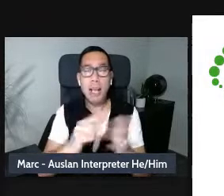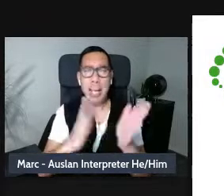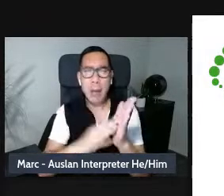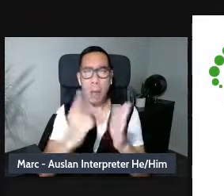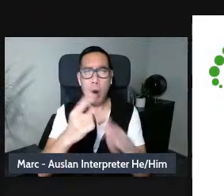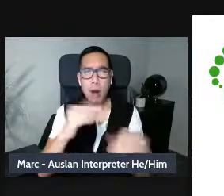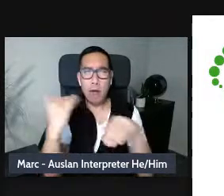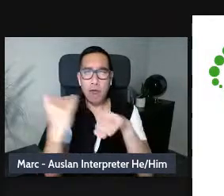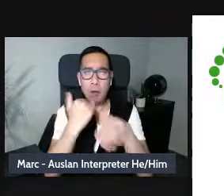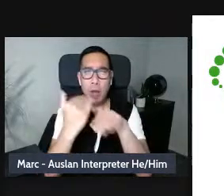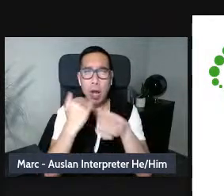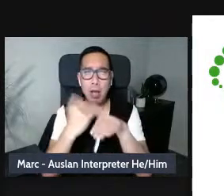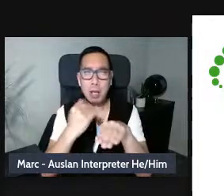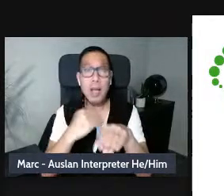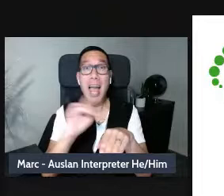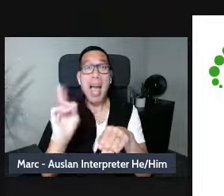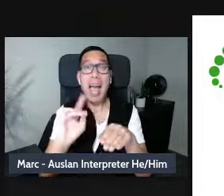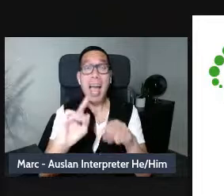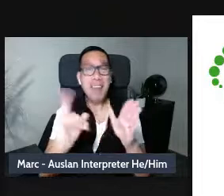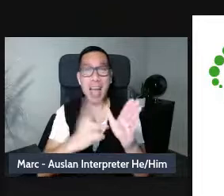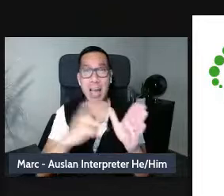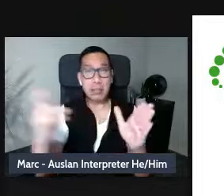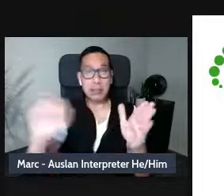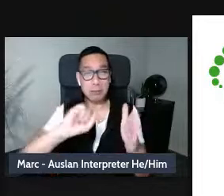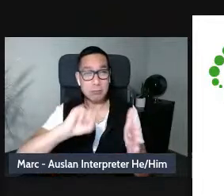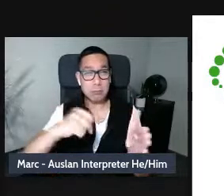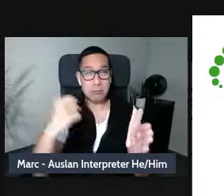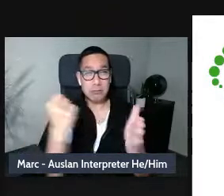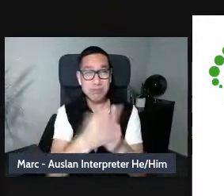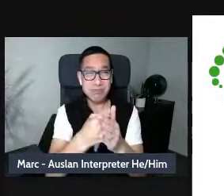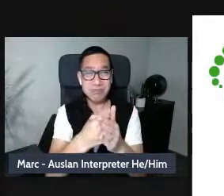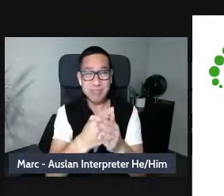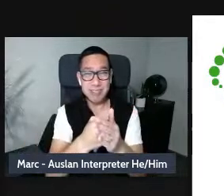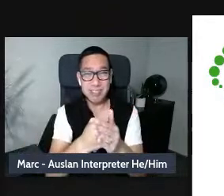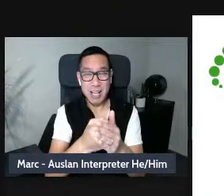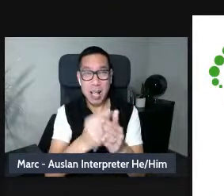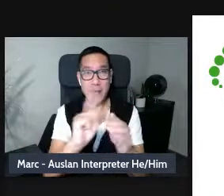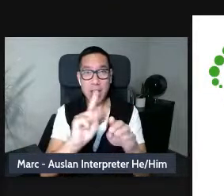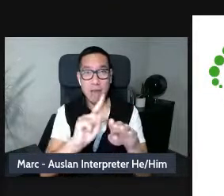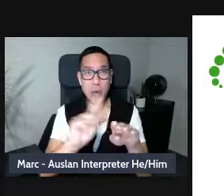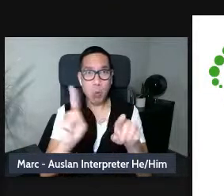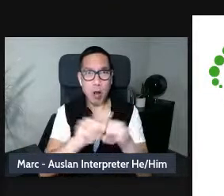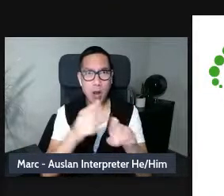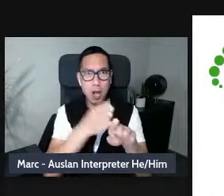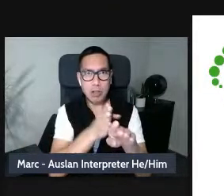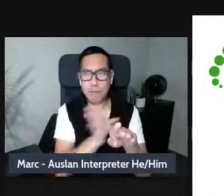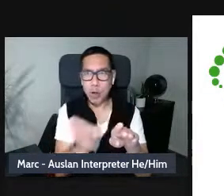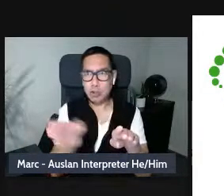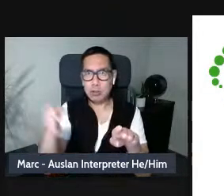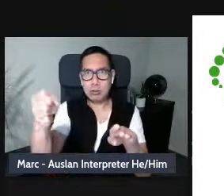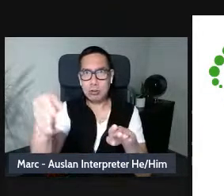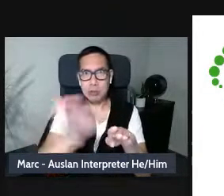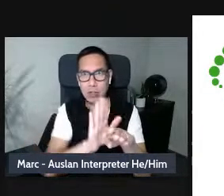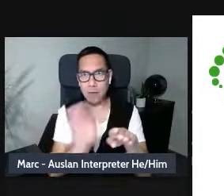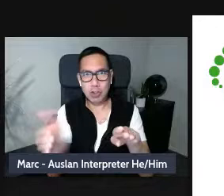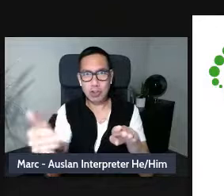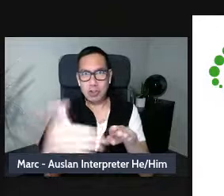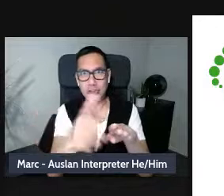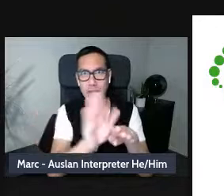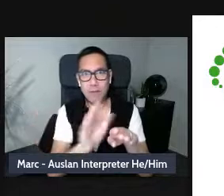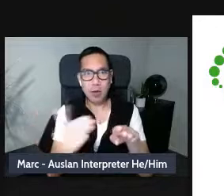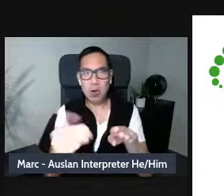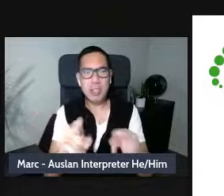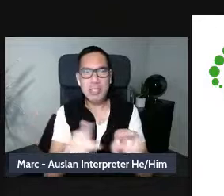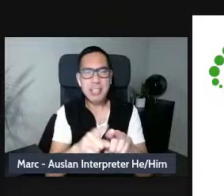an accident, and they've had to put the contraflow in place to divert the traffic around the obstruction. And that's basically